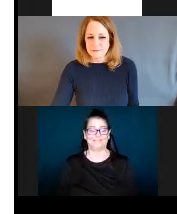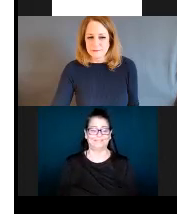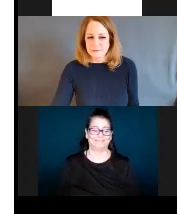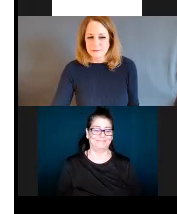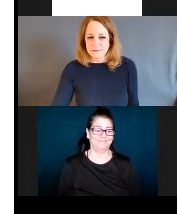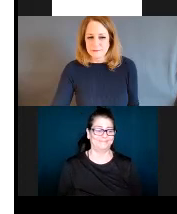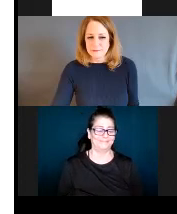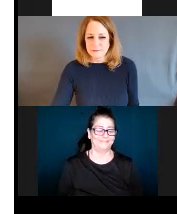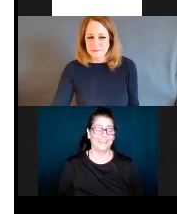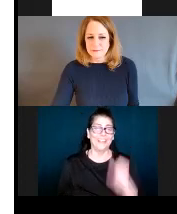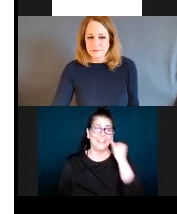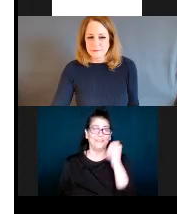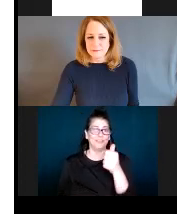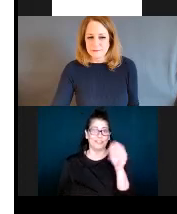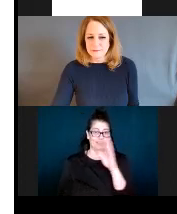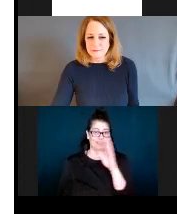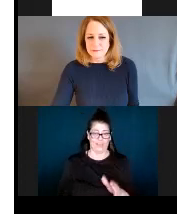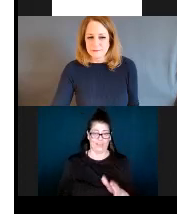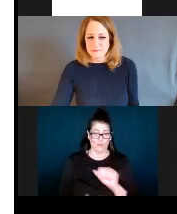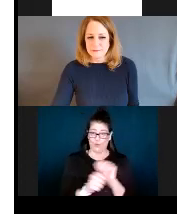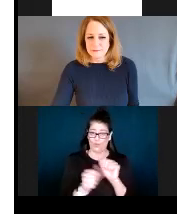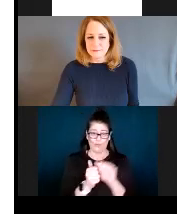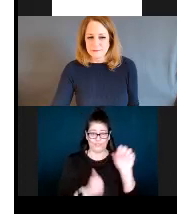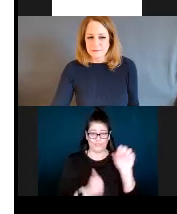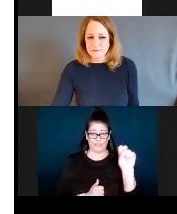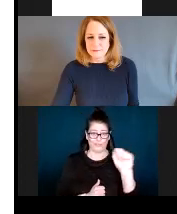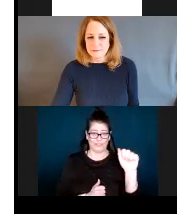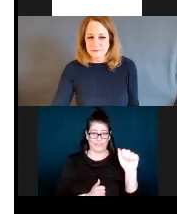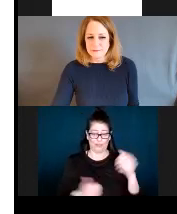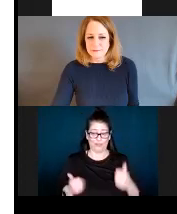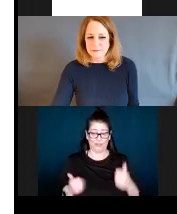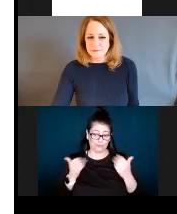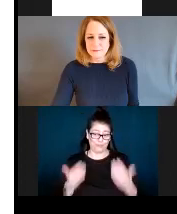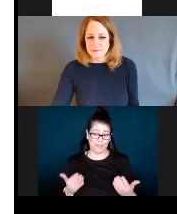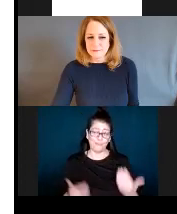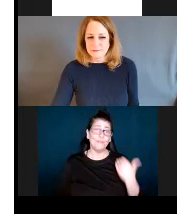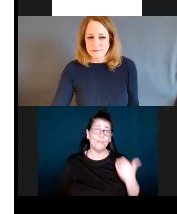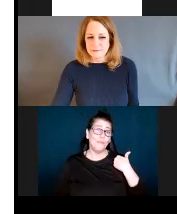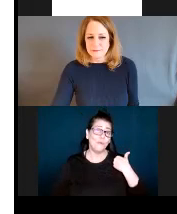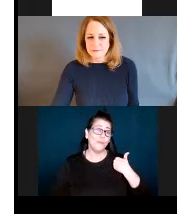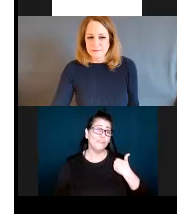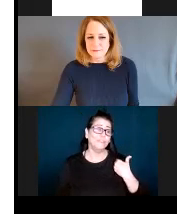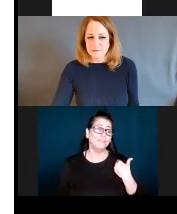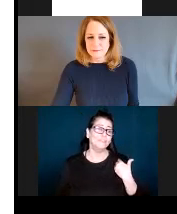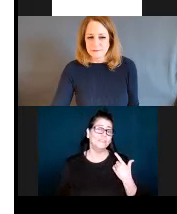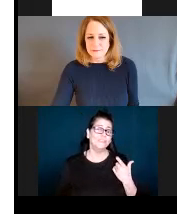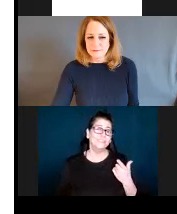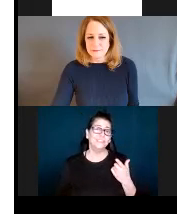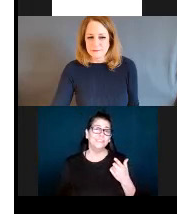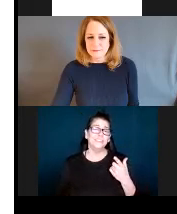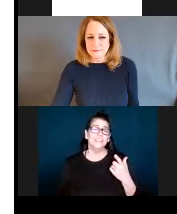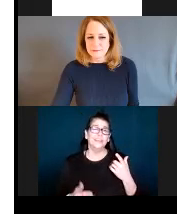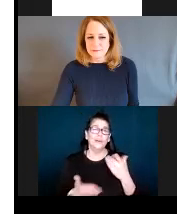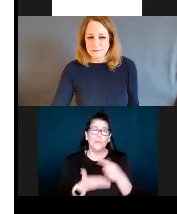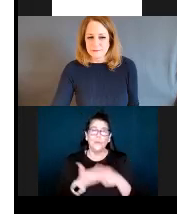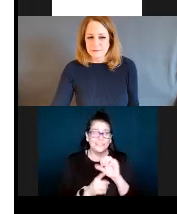never worked with a sexual assault survivor before, you probably, the scenarios you've created in your head about how hard